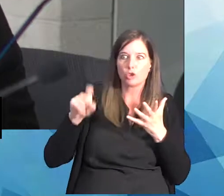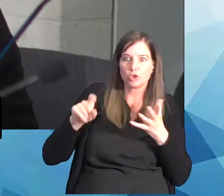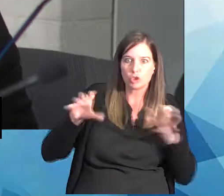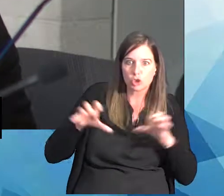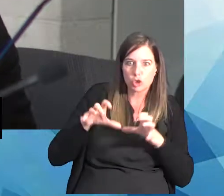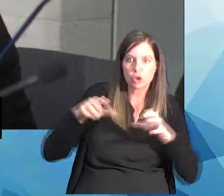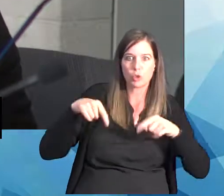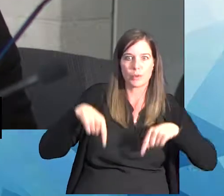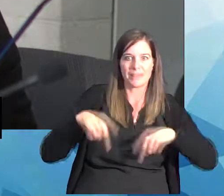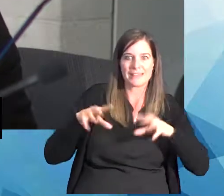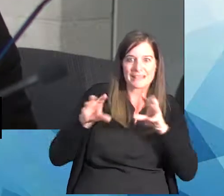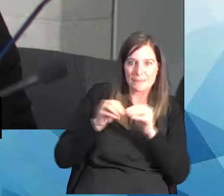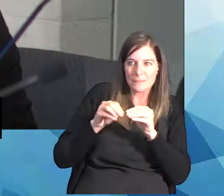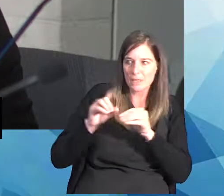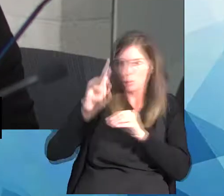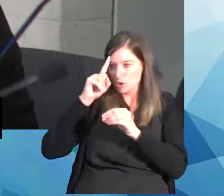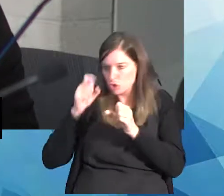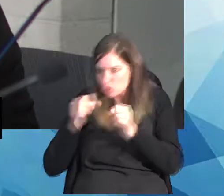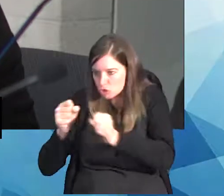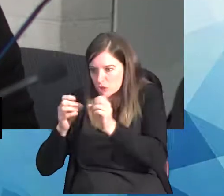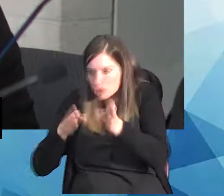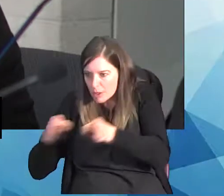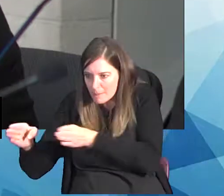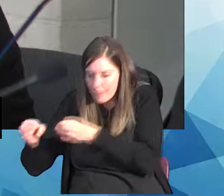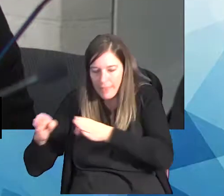our efforts align with that plan.